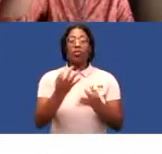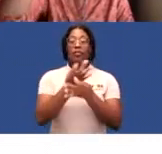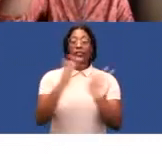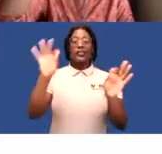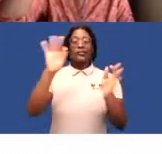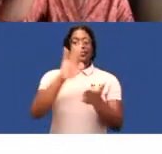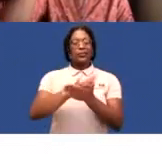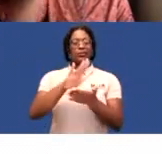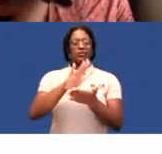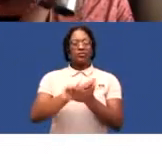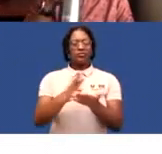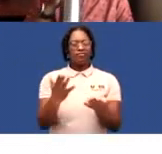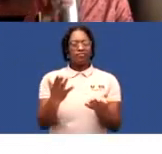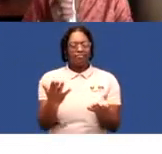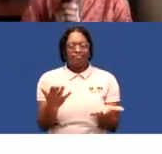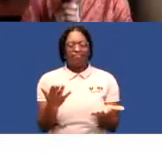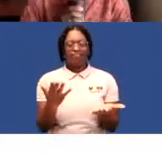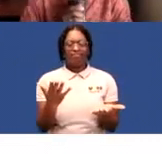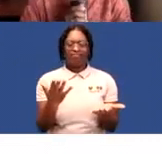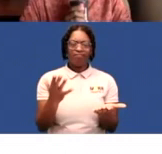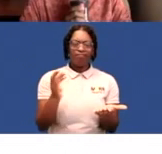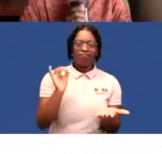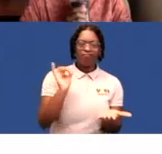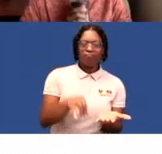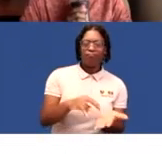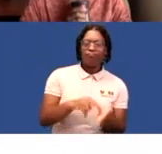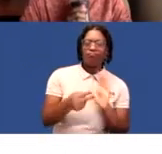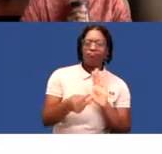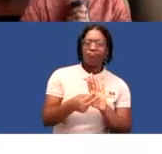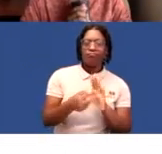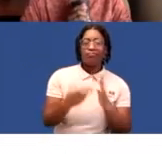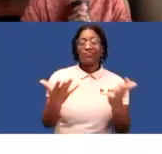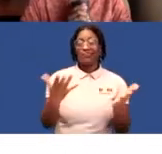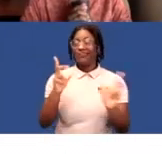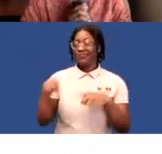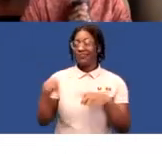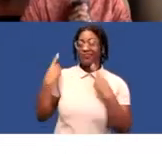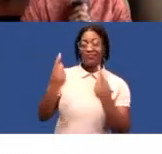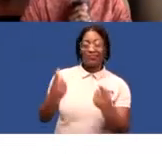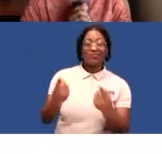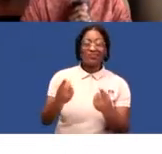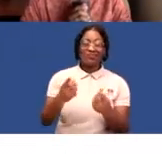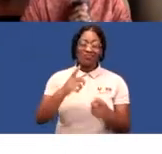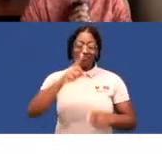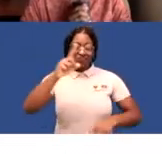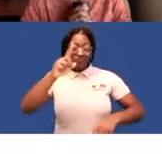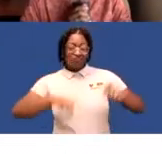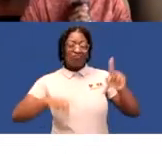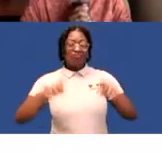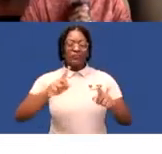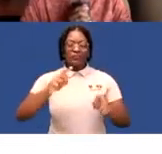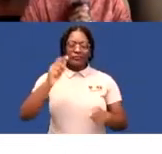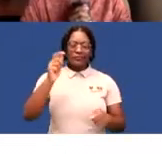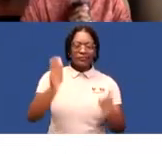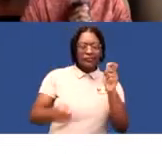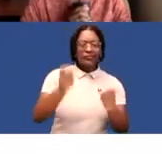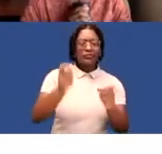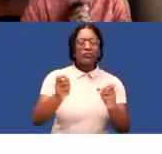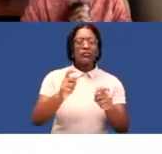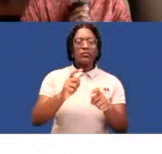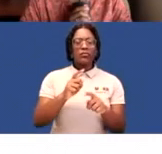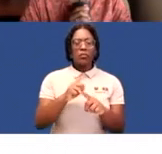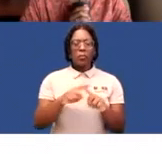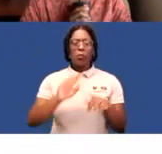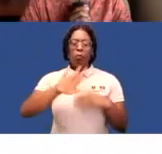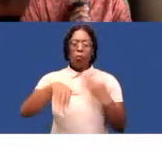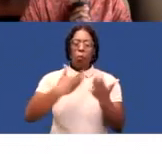Freedom schools have taken many forms over the years, but all evoke the legacy and militancy of